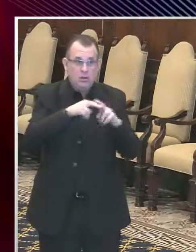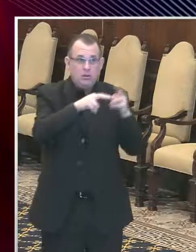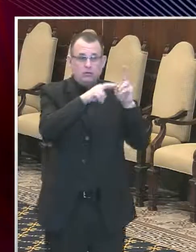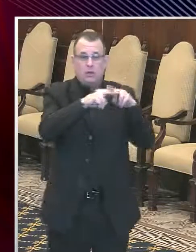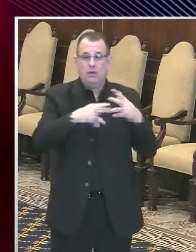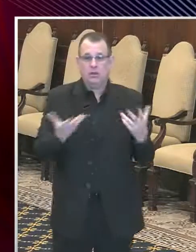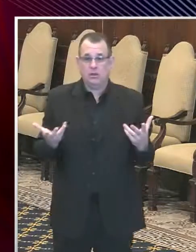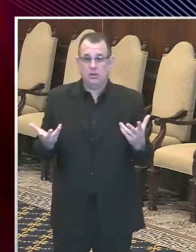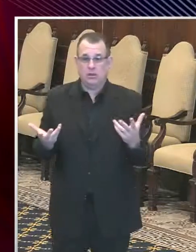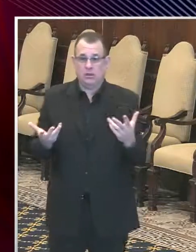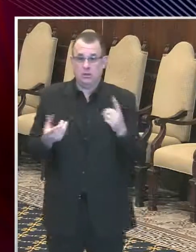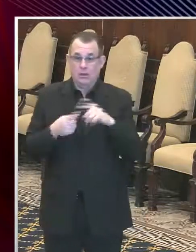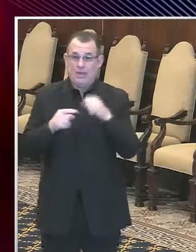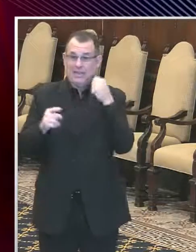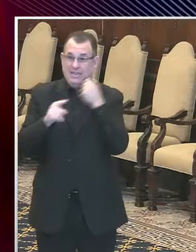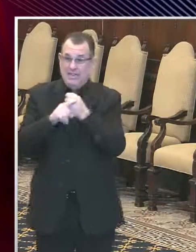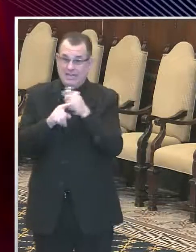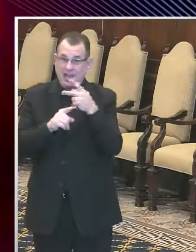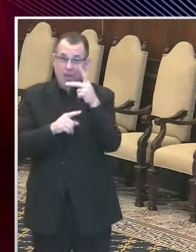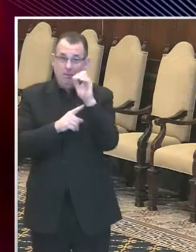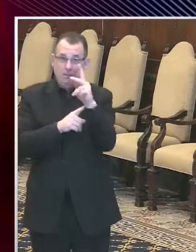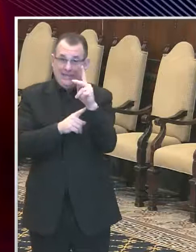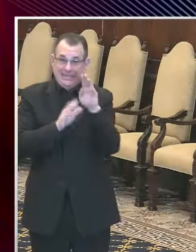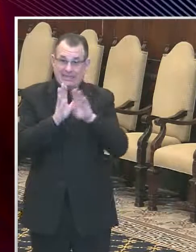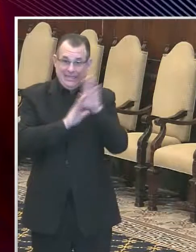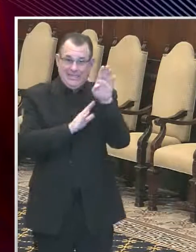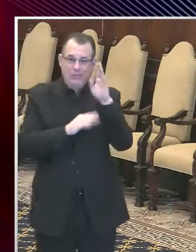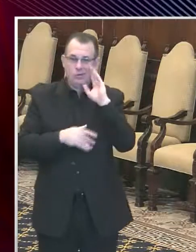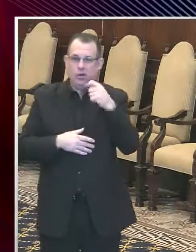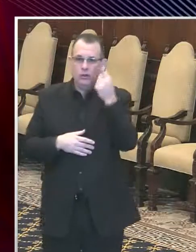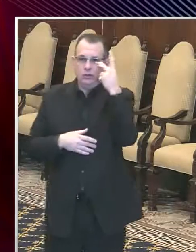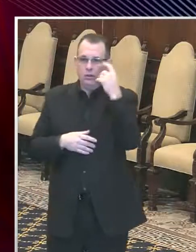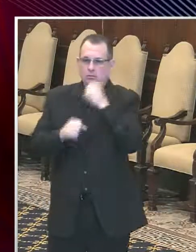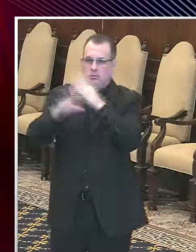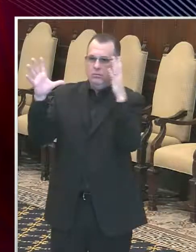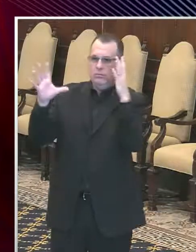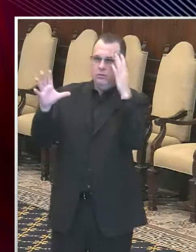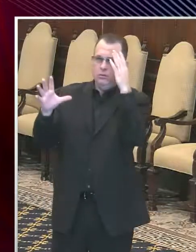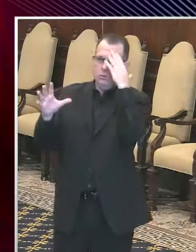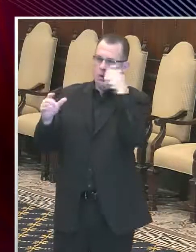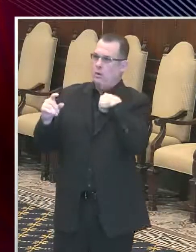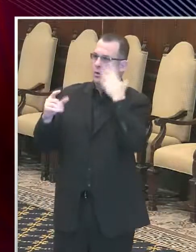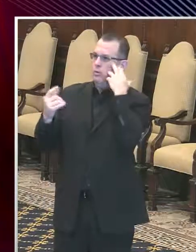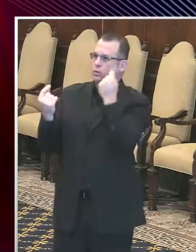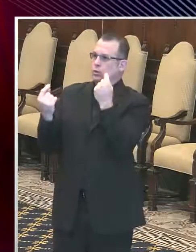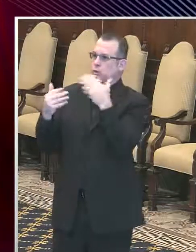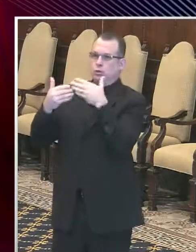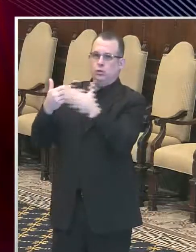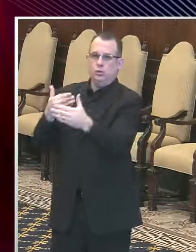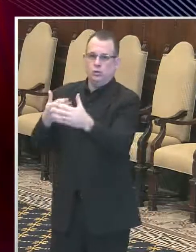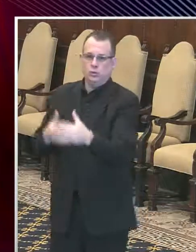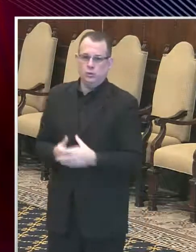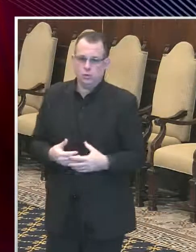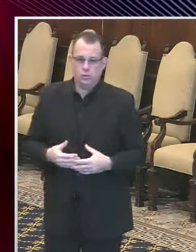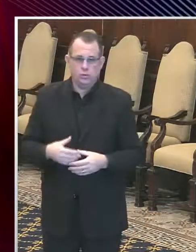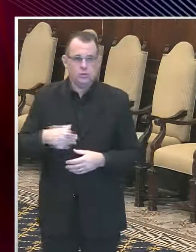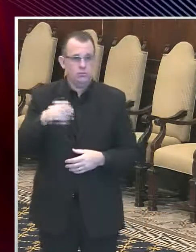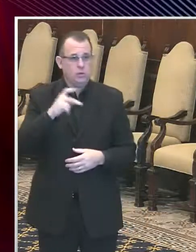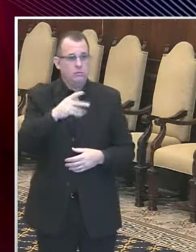when it hits the peak will we have a sense for that we've hit the peak at the Lee First Center. Okay, well, that's all I had. Thank you so much.